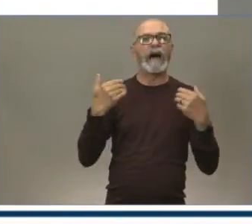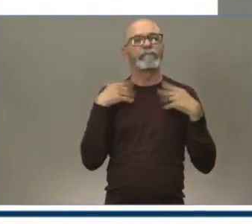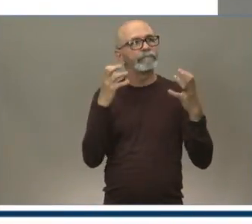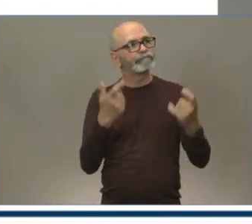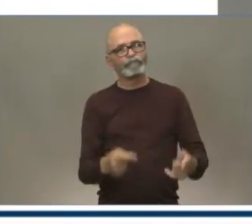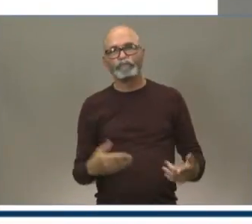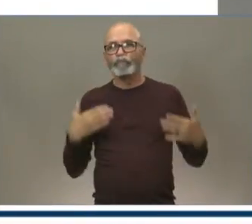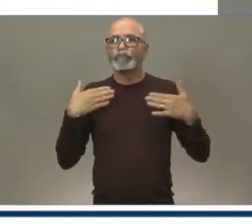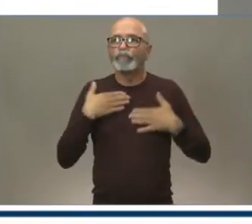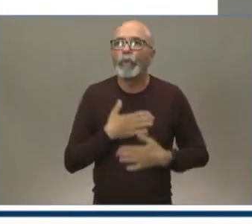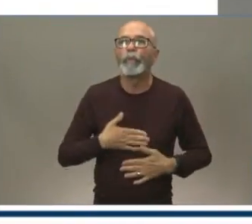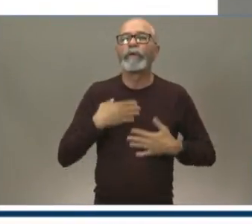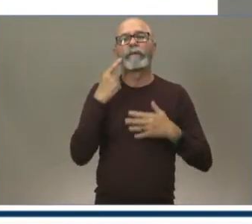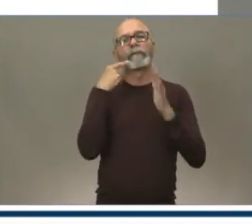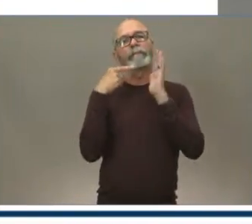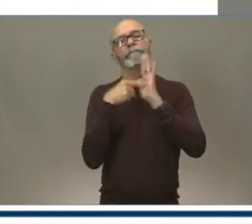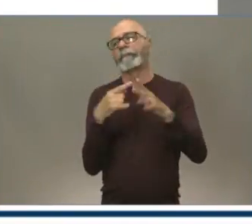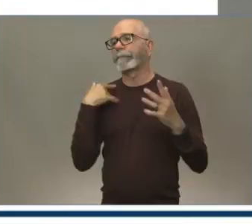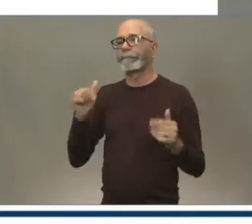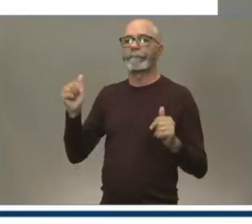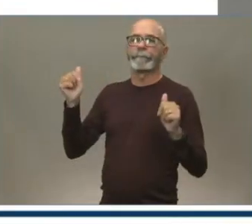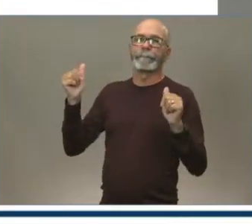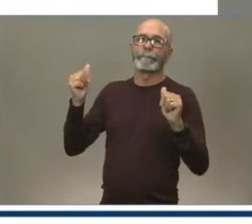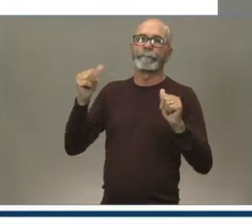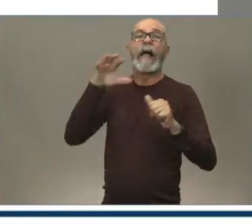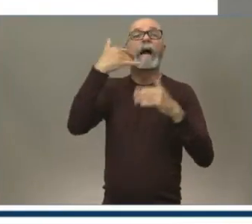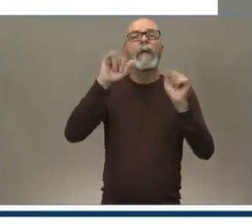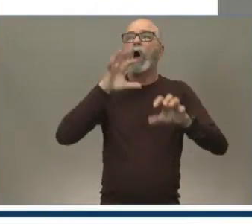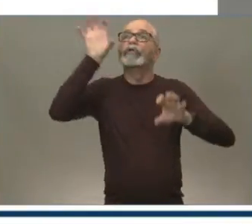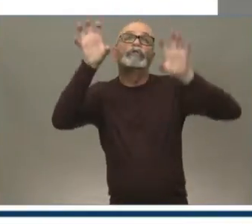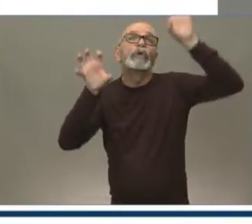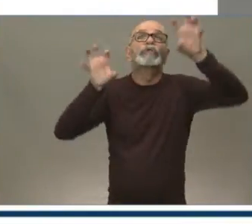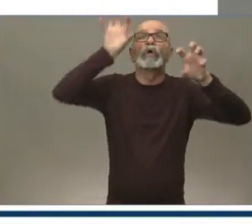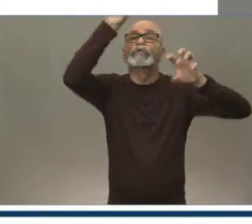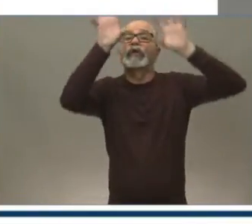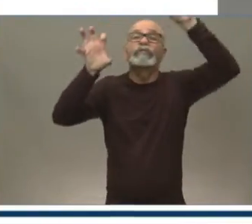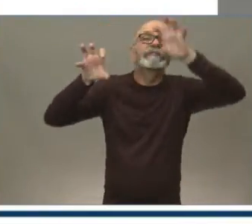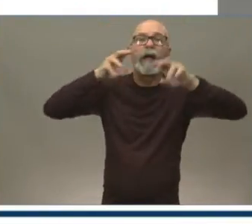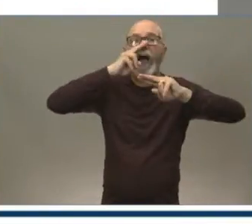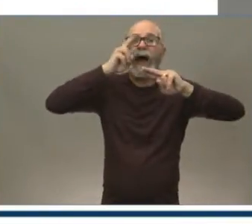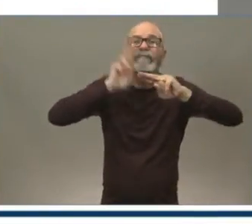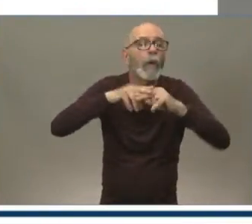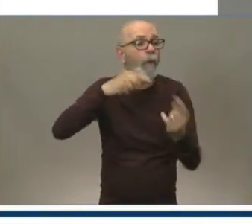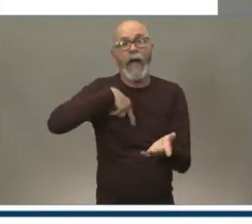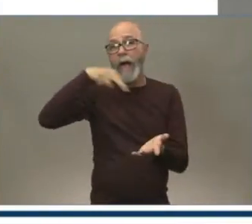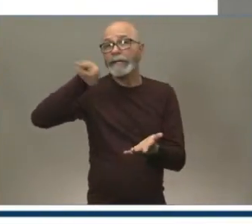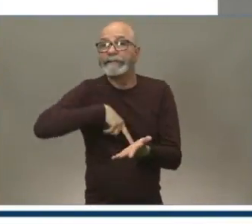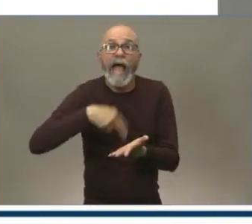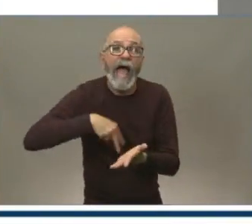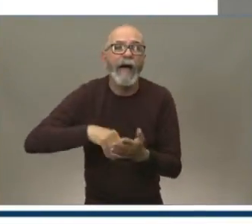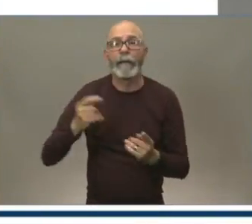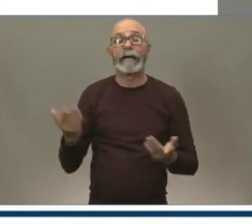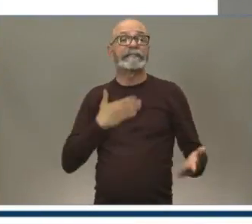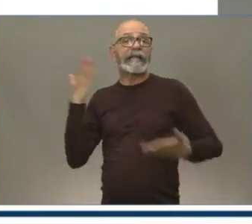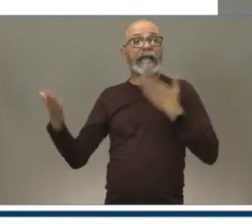as indoor play areas, arcades, climbing facilities, dance classes, and music lessons are